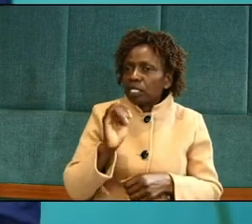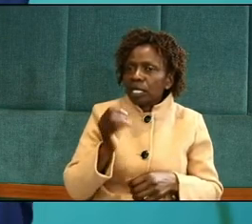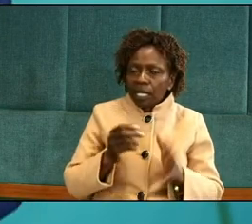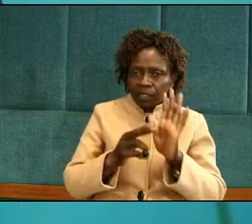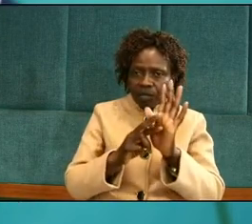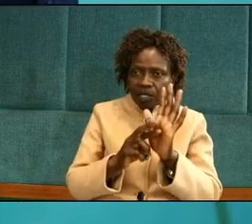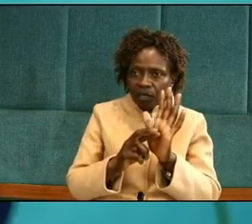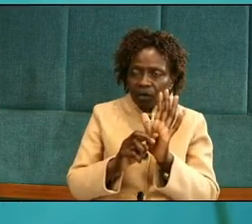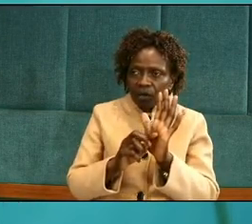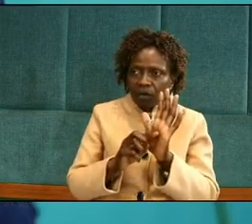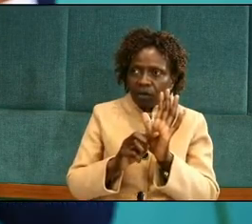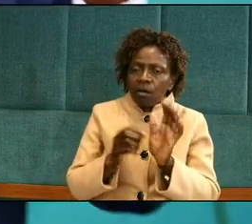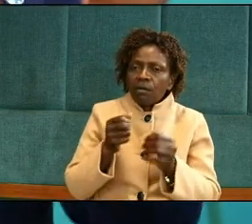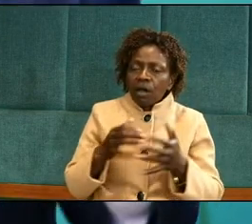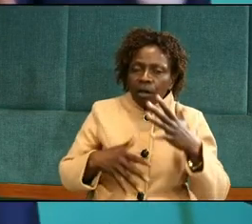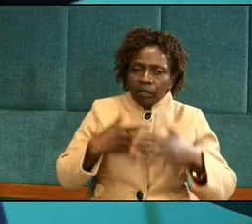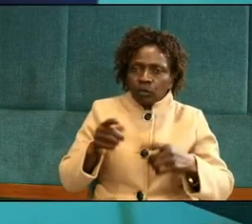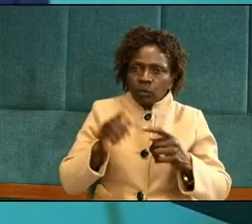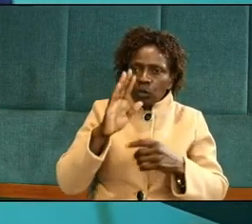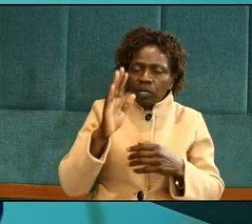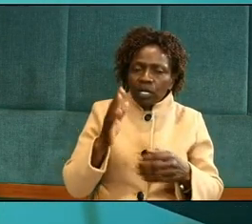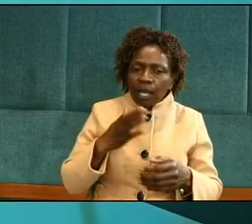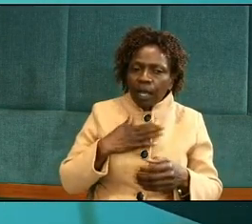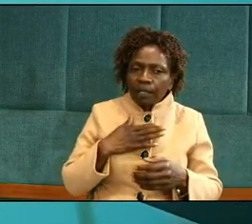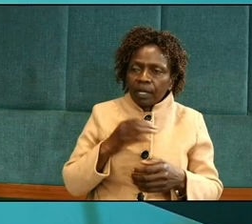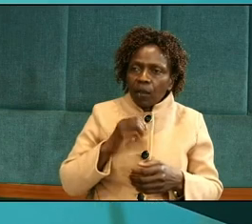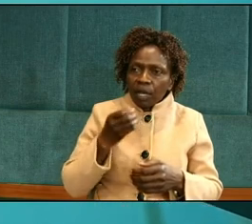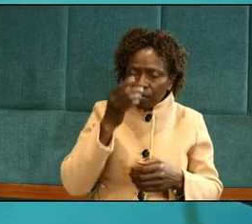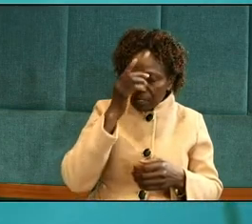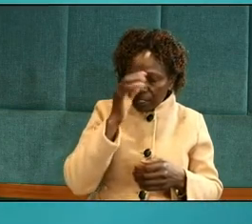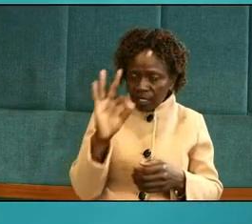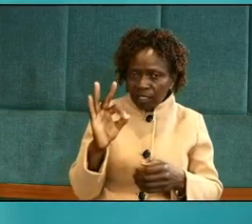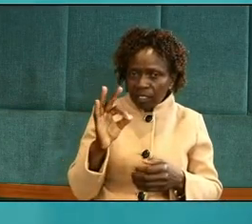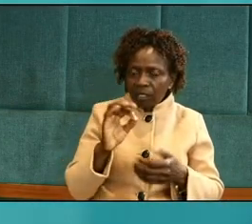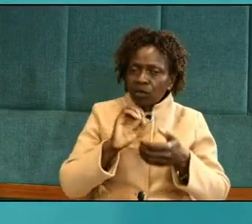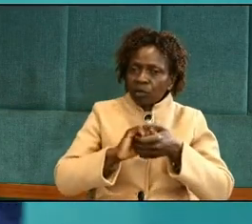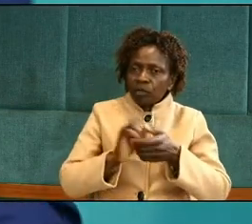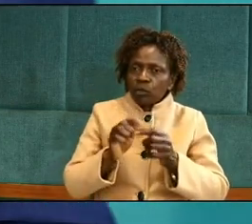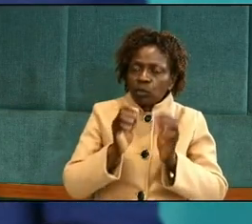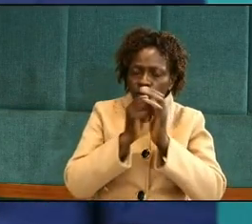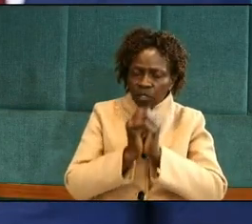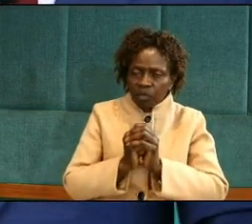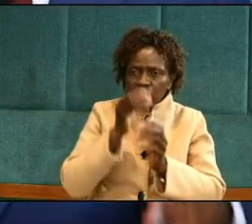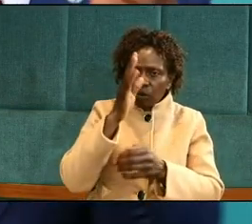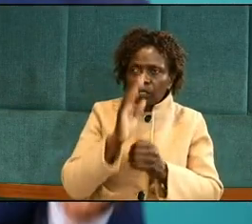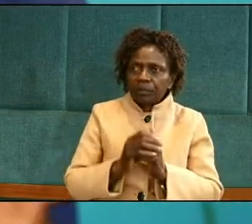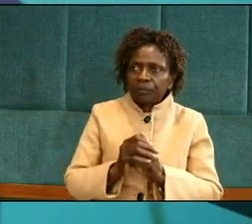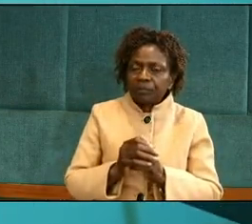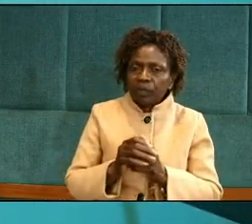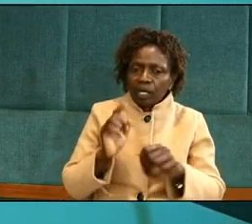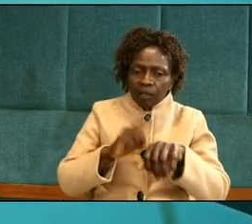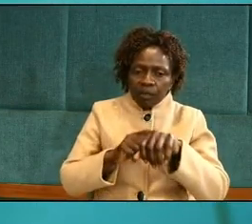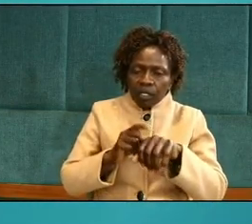expression of our gratitude to God and our serious commitment to our worshiping God. The